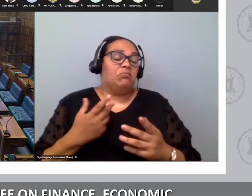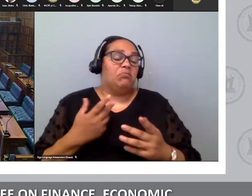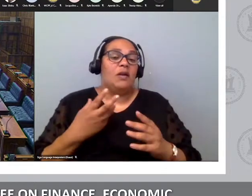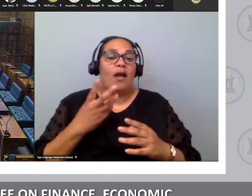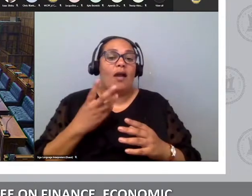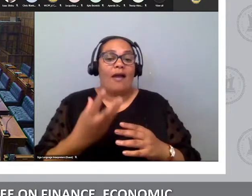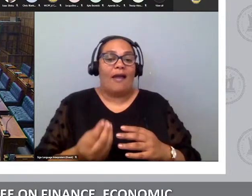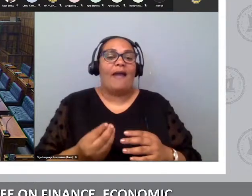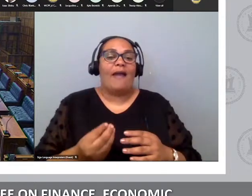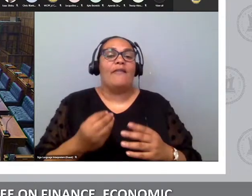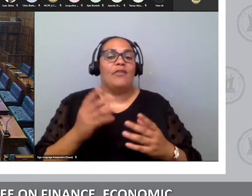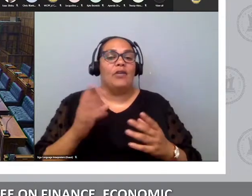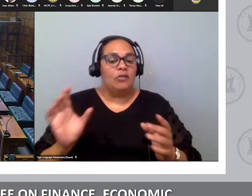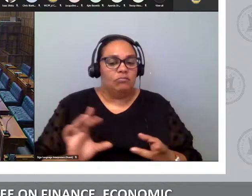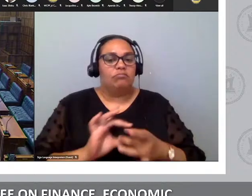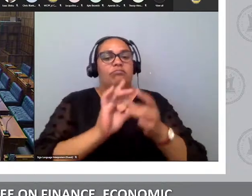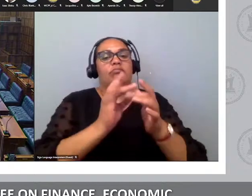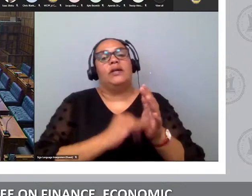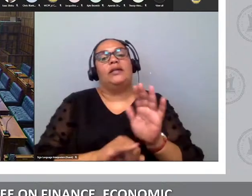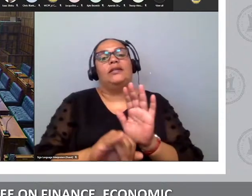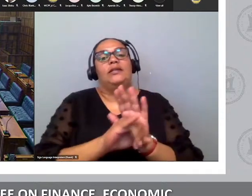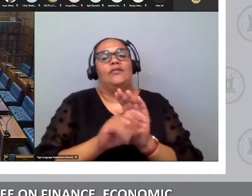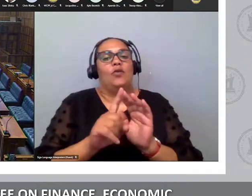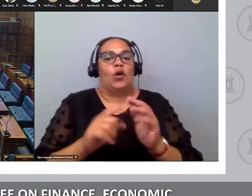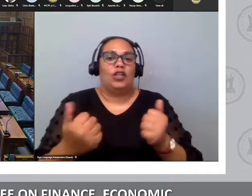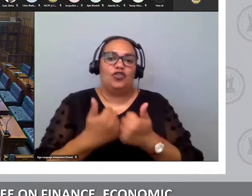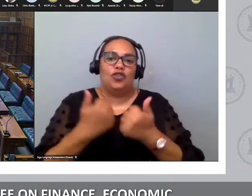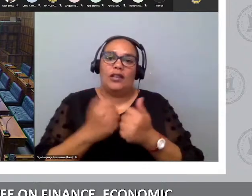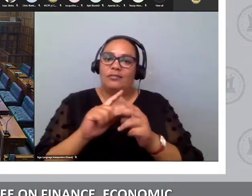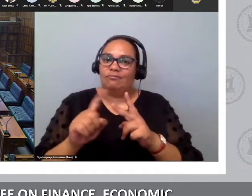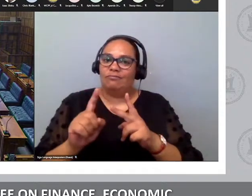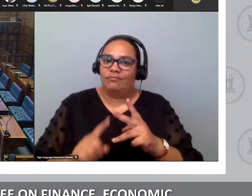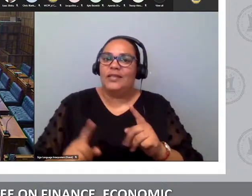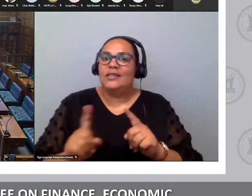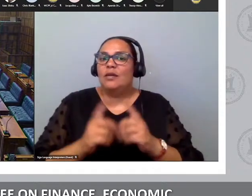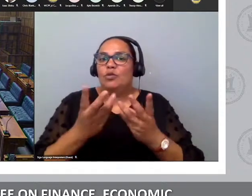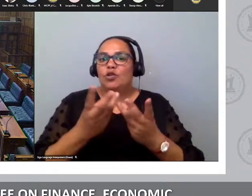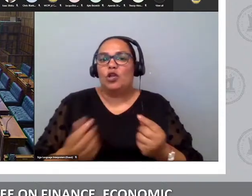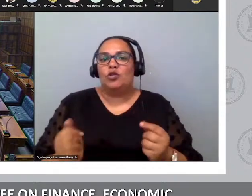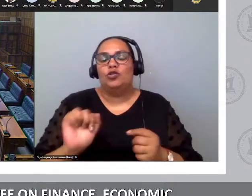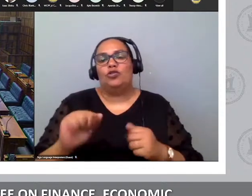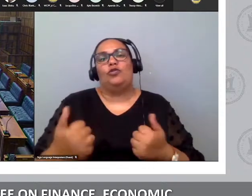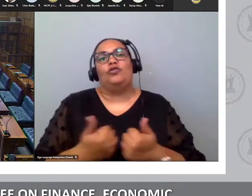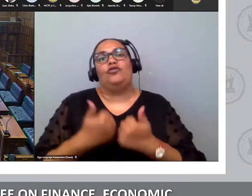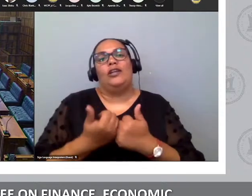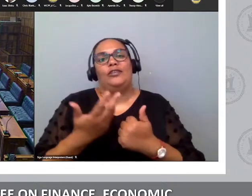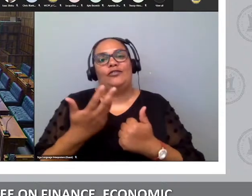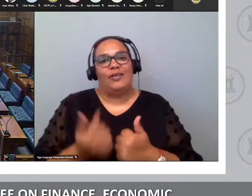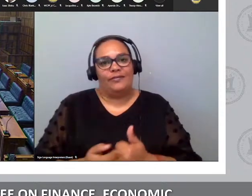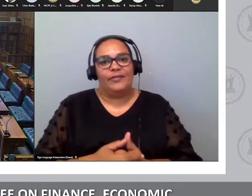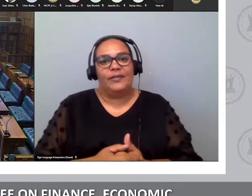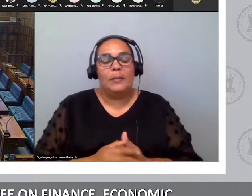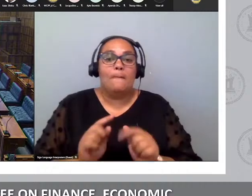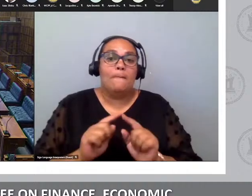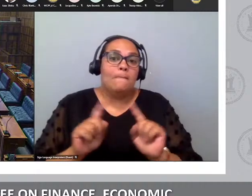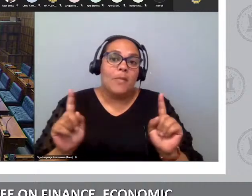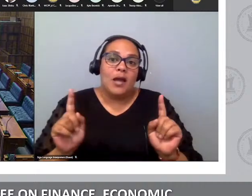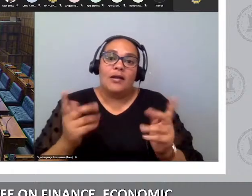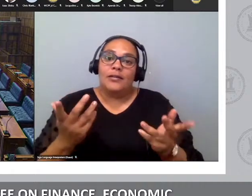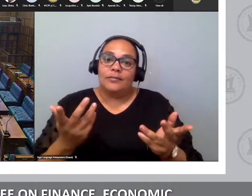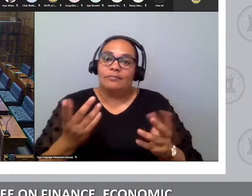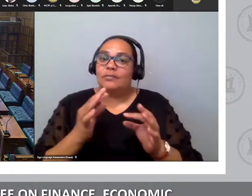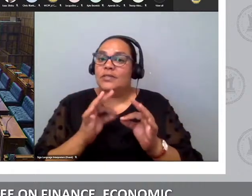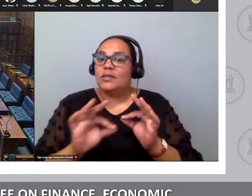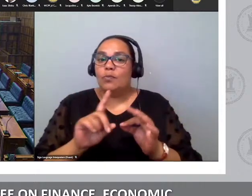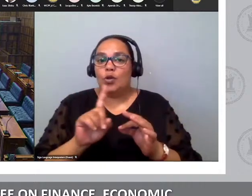a co-created identification of challenges as well as solutions to those challenges but ask the simple